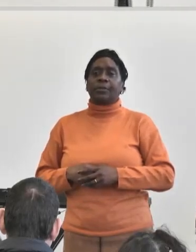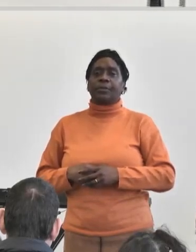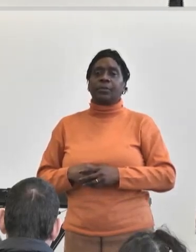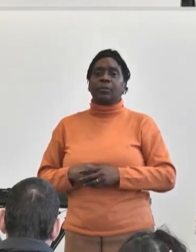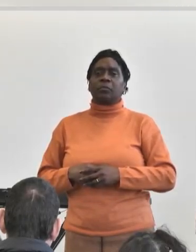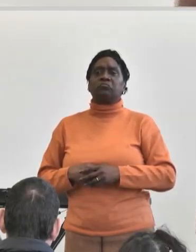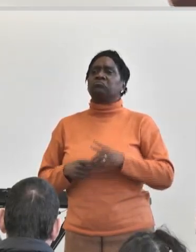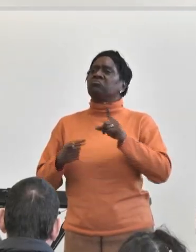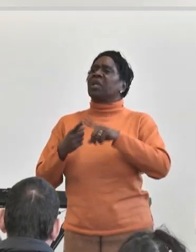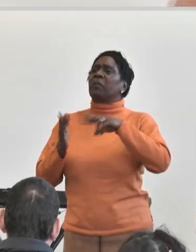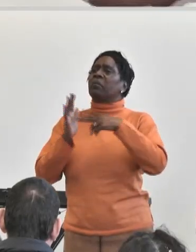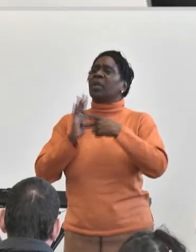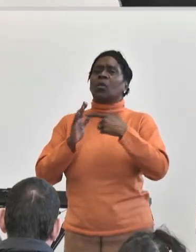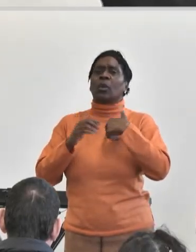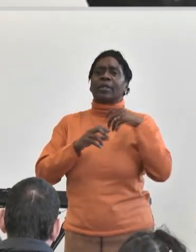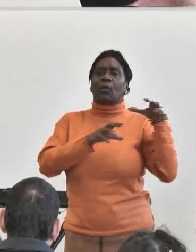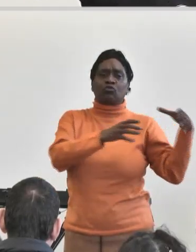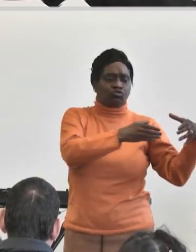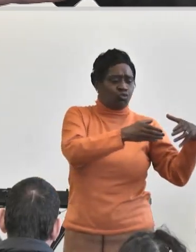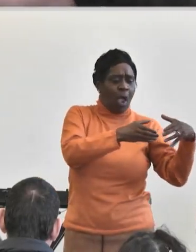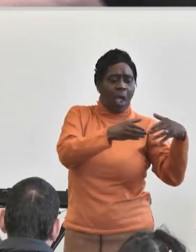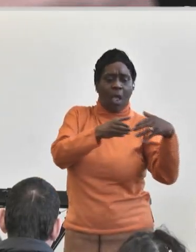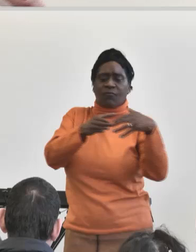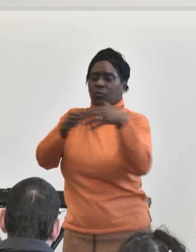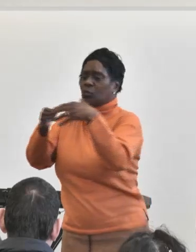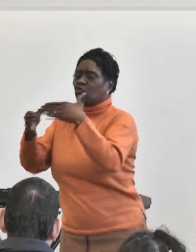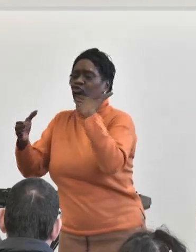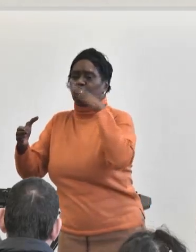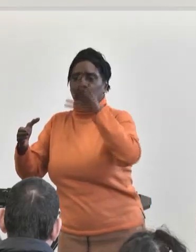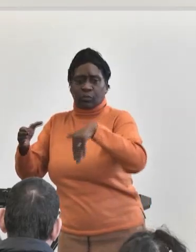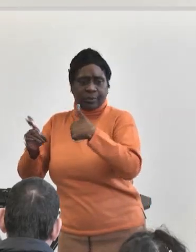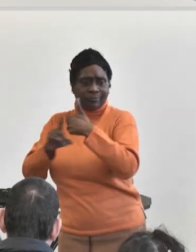A pilgrim feast meant that they would travel to Jerusalem